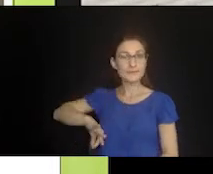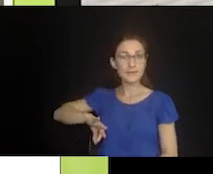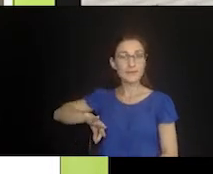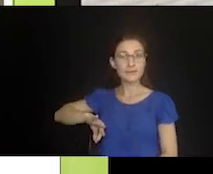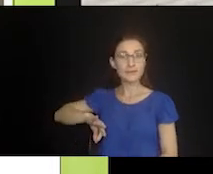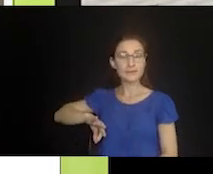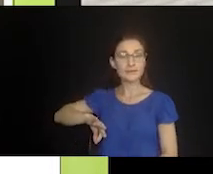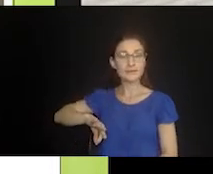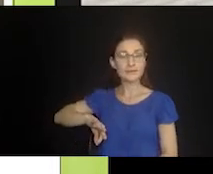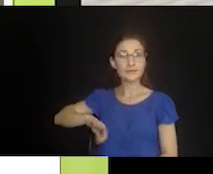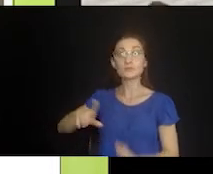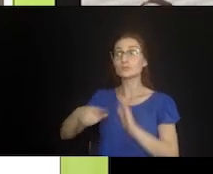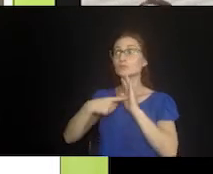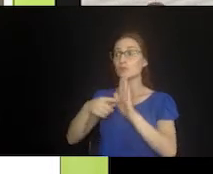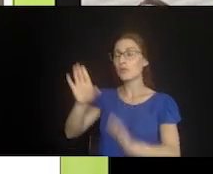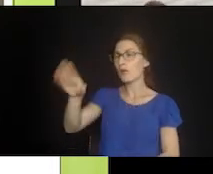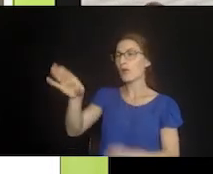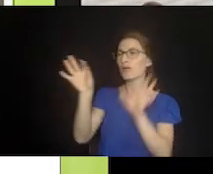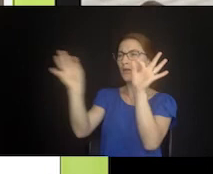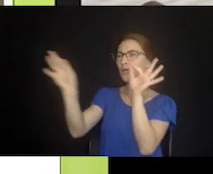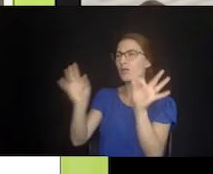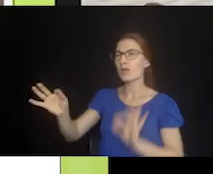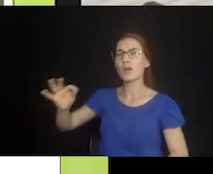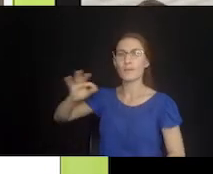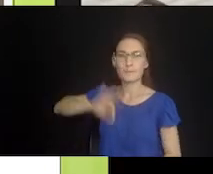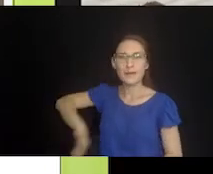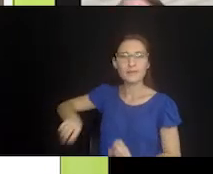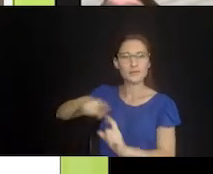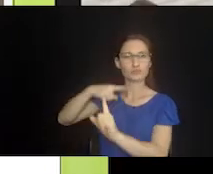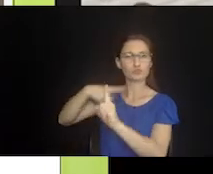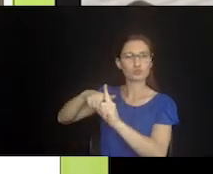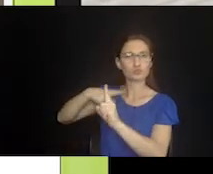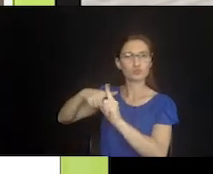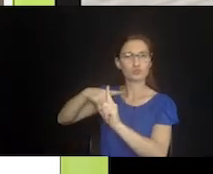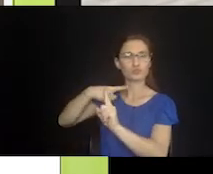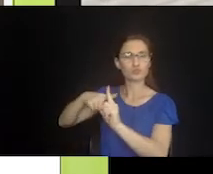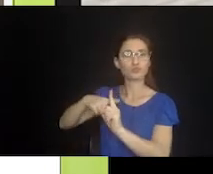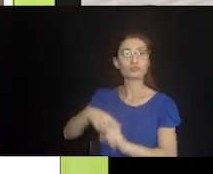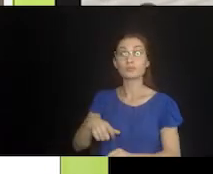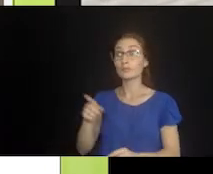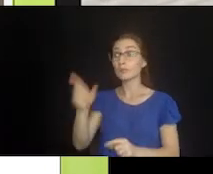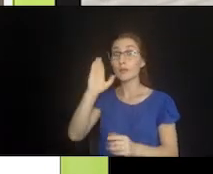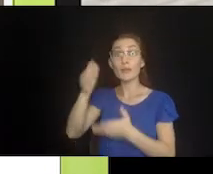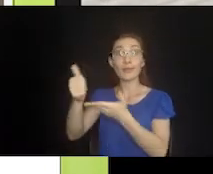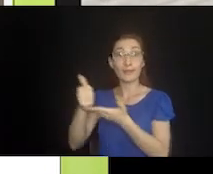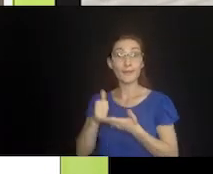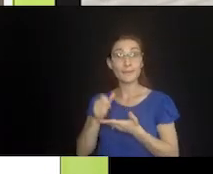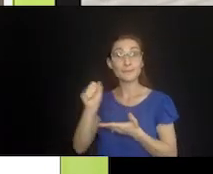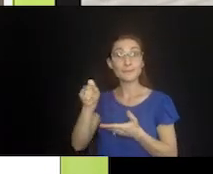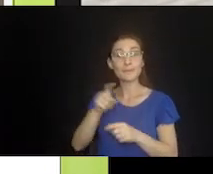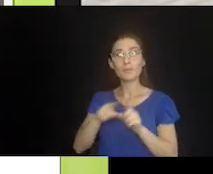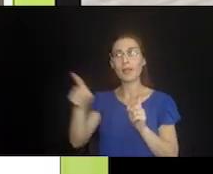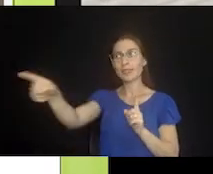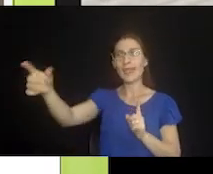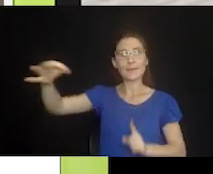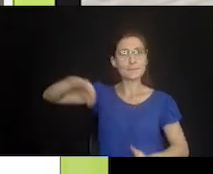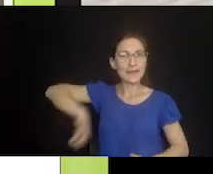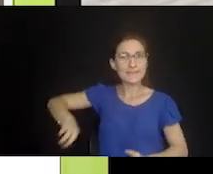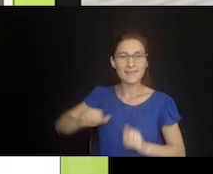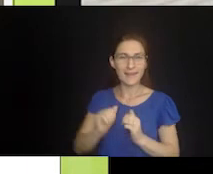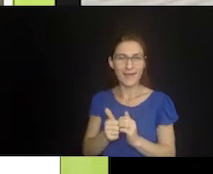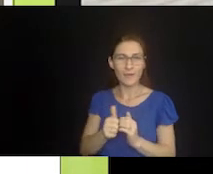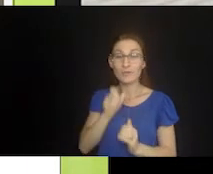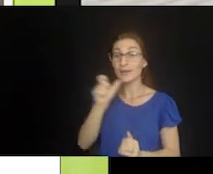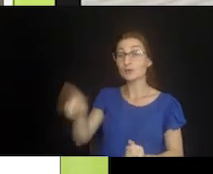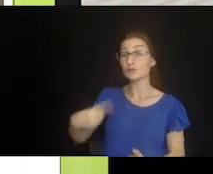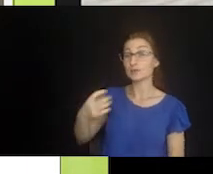the benefits. So you want to point out the benefit to that person. So that person is going to help you, but what's